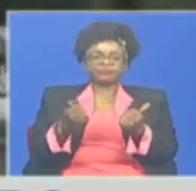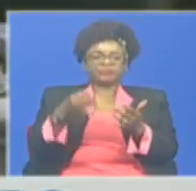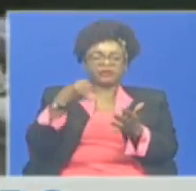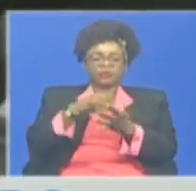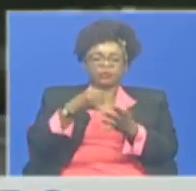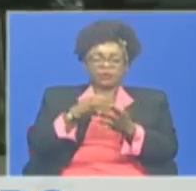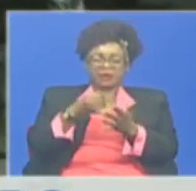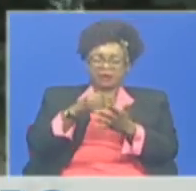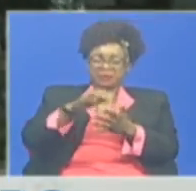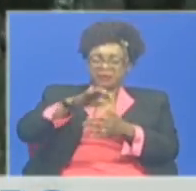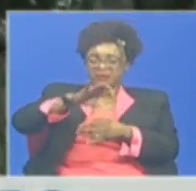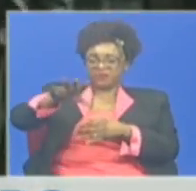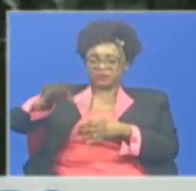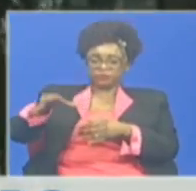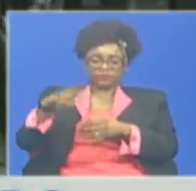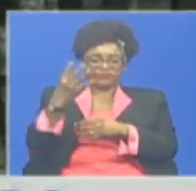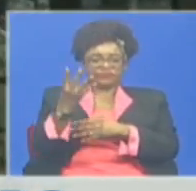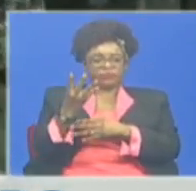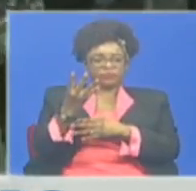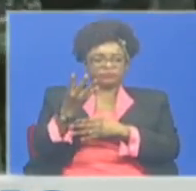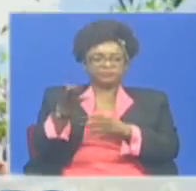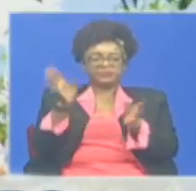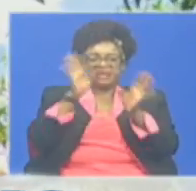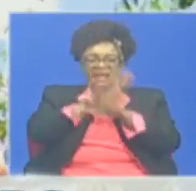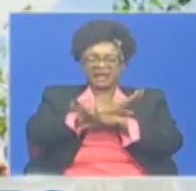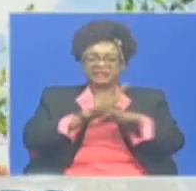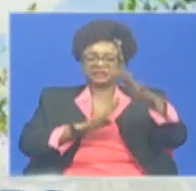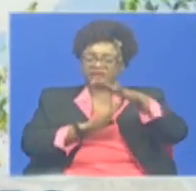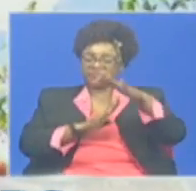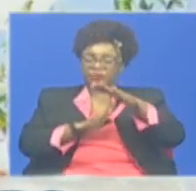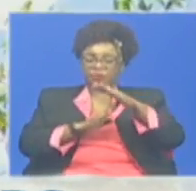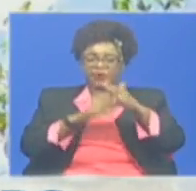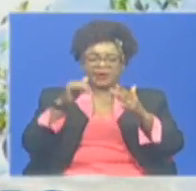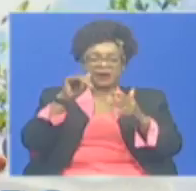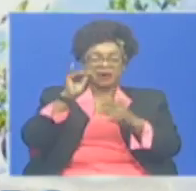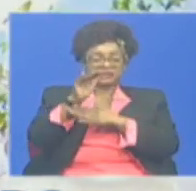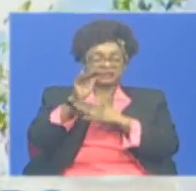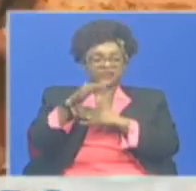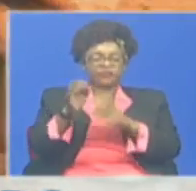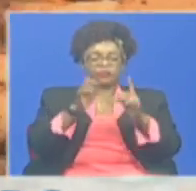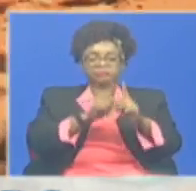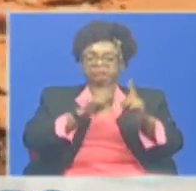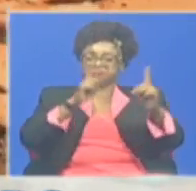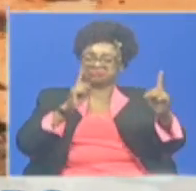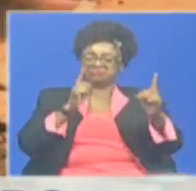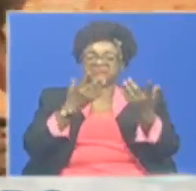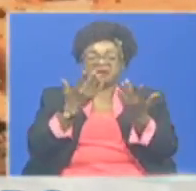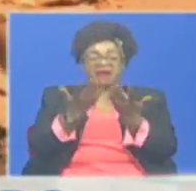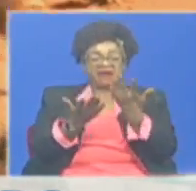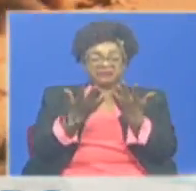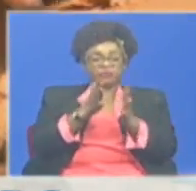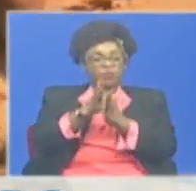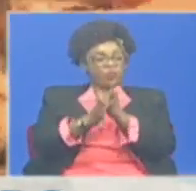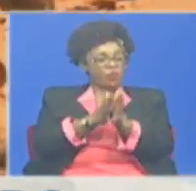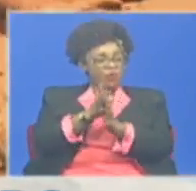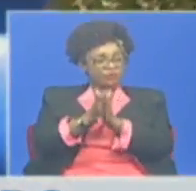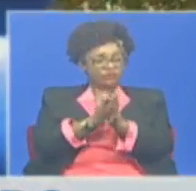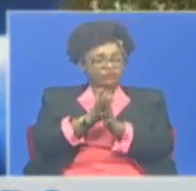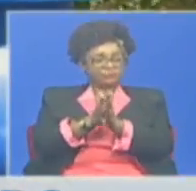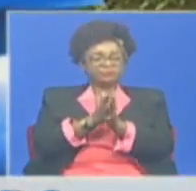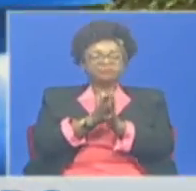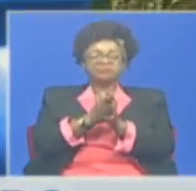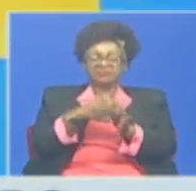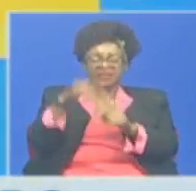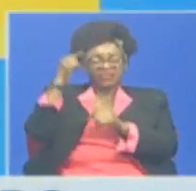counties, a night curfew, and calling for social distancing and hand hygiene, there are fears that the numbers could still flare